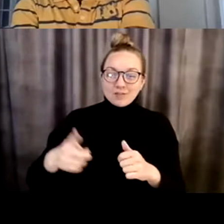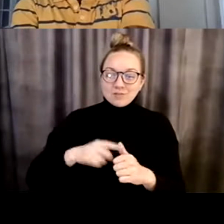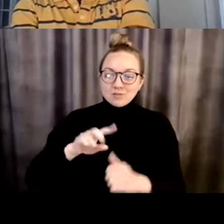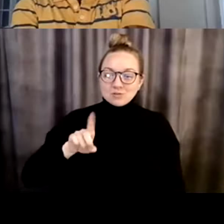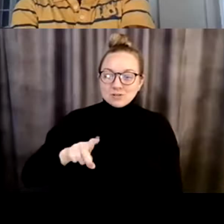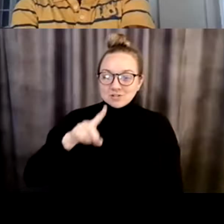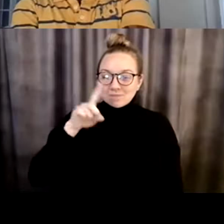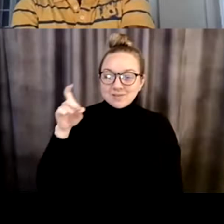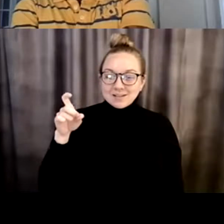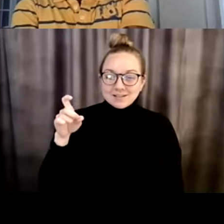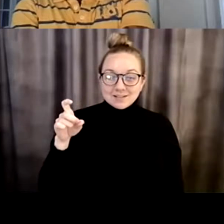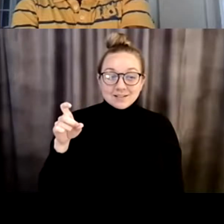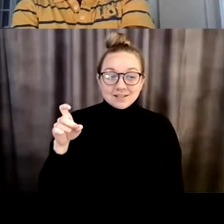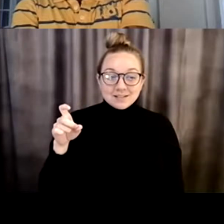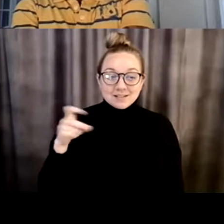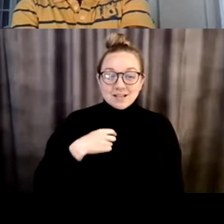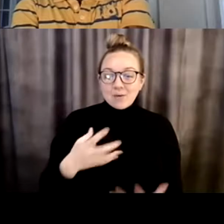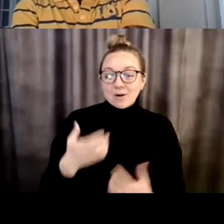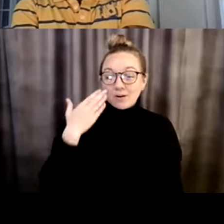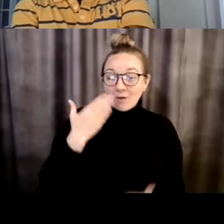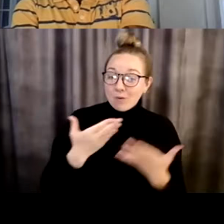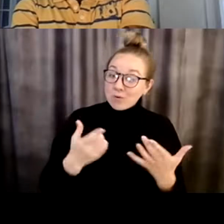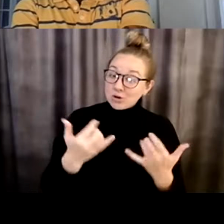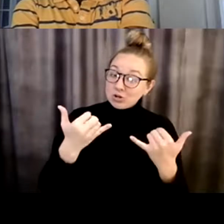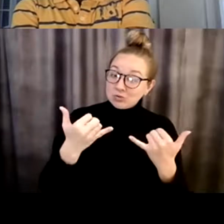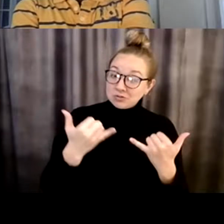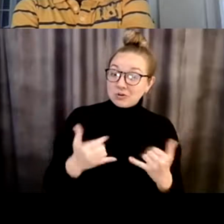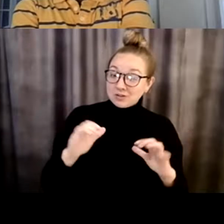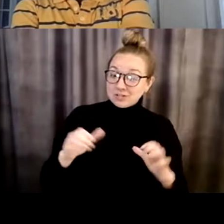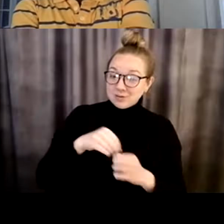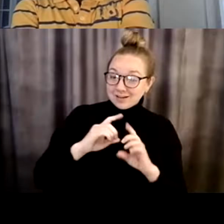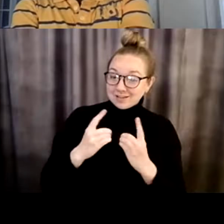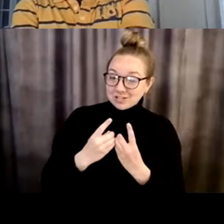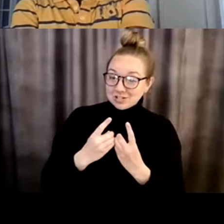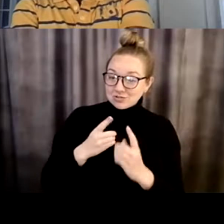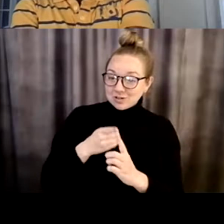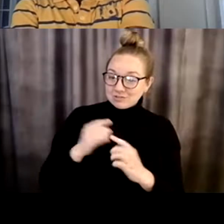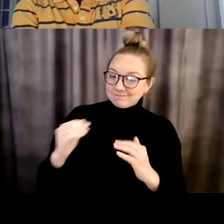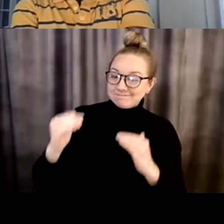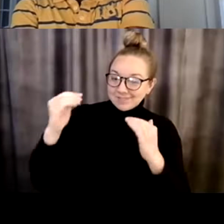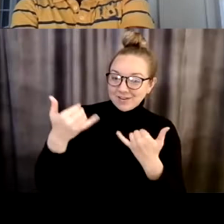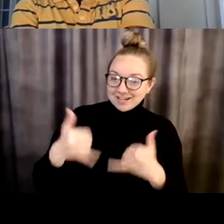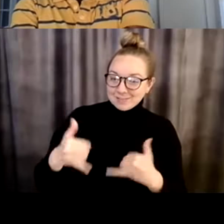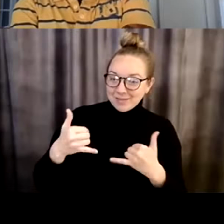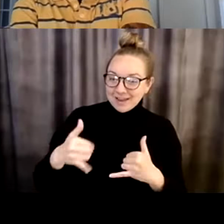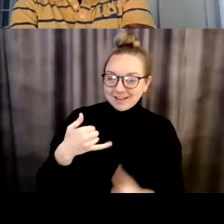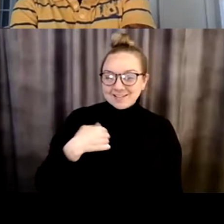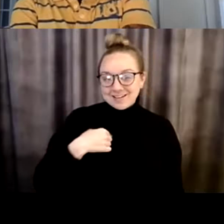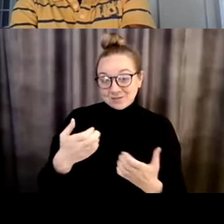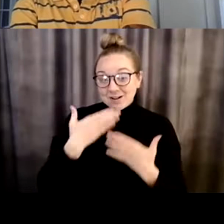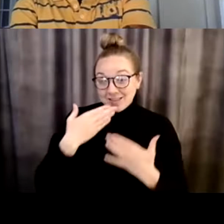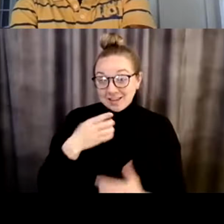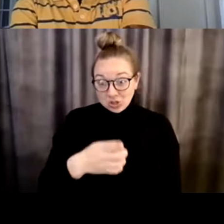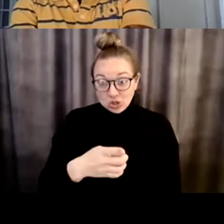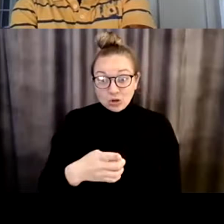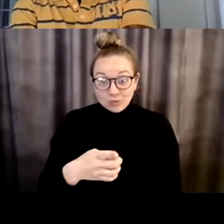question is, what are you currently doing in the district to advance play? And we have you to thank for the district actually having